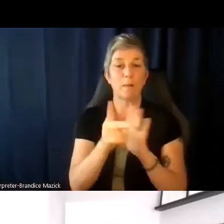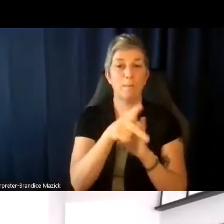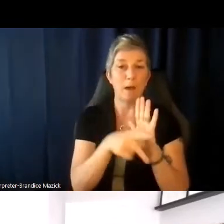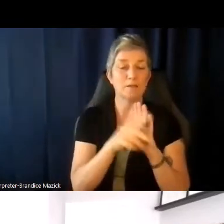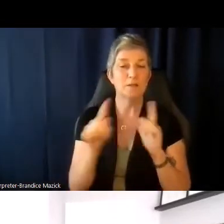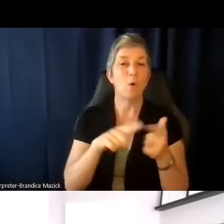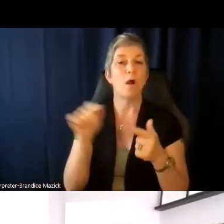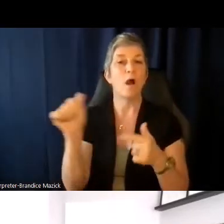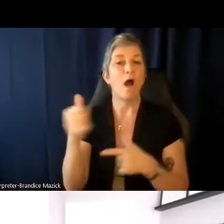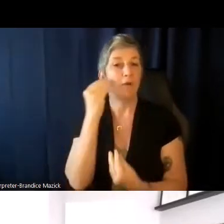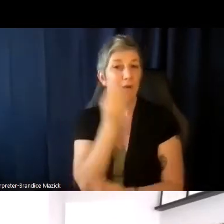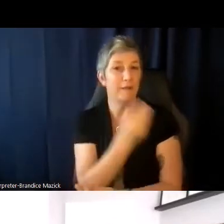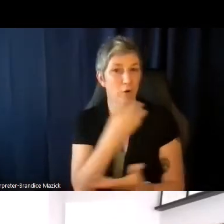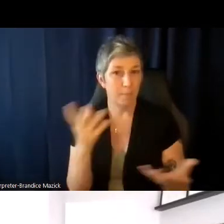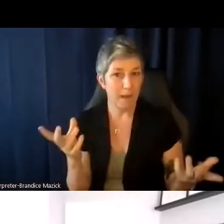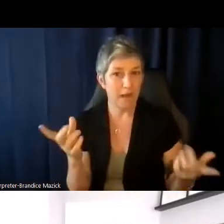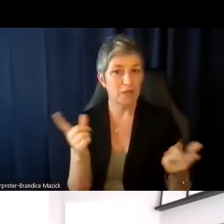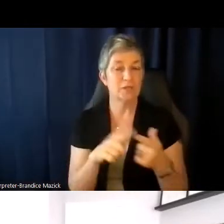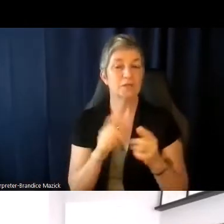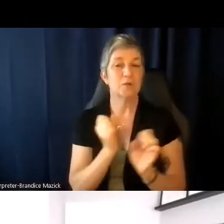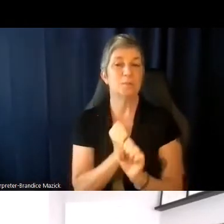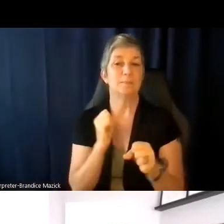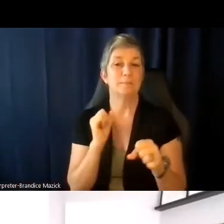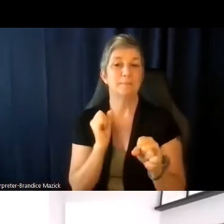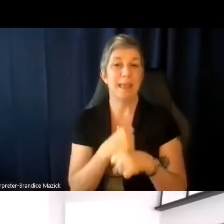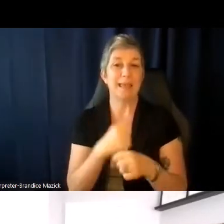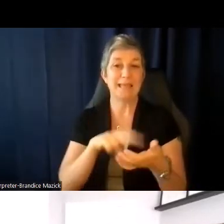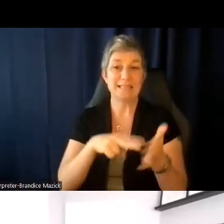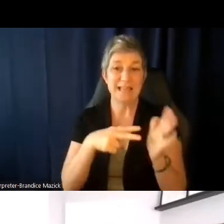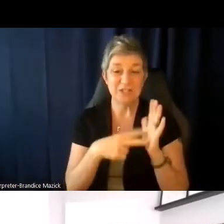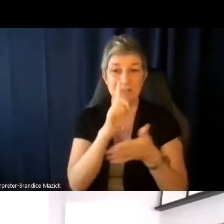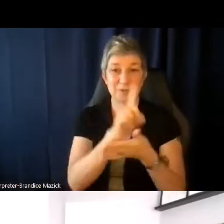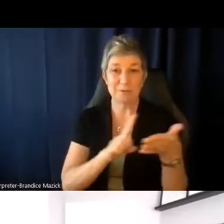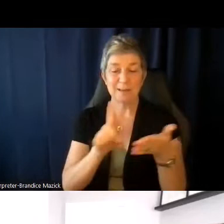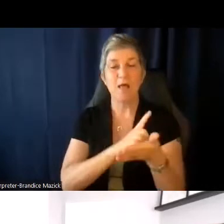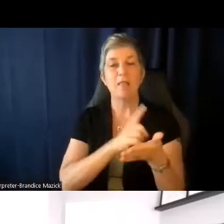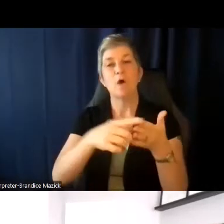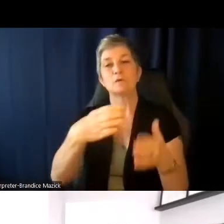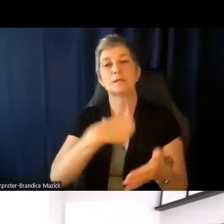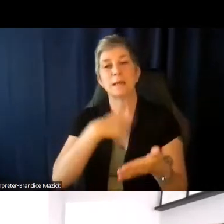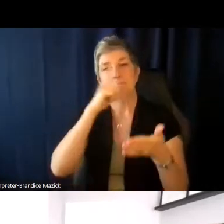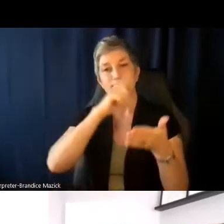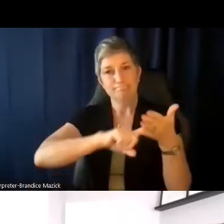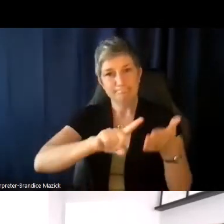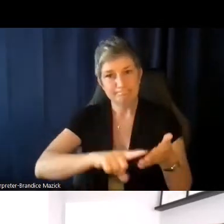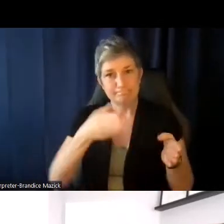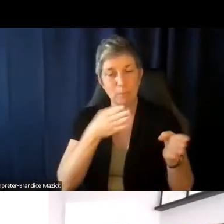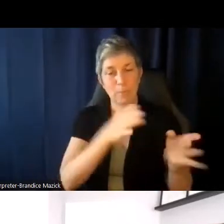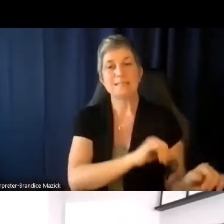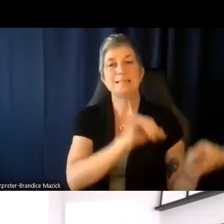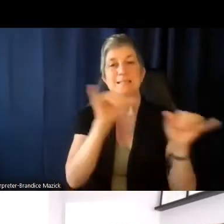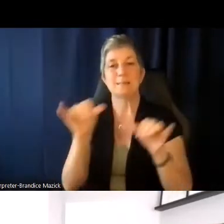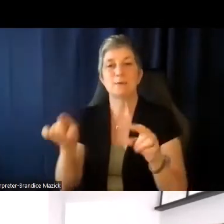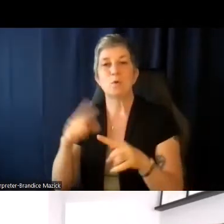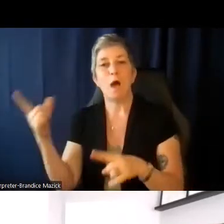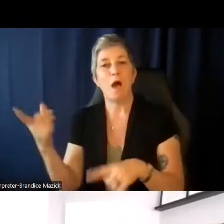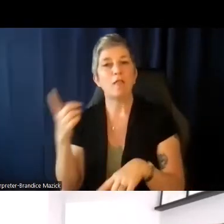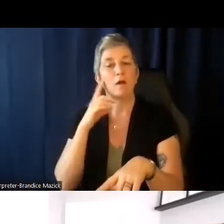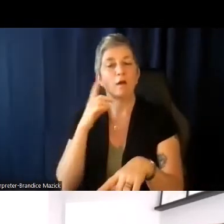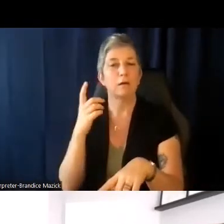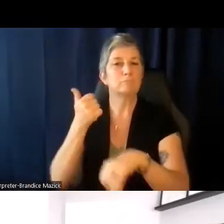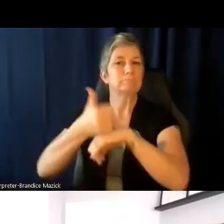record information to discriminate intentionally, those claims should be investigated in a manner that is similar to other allegations of